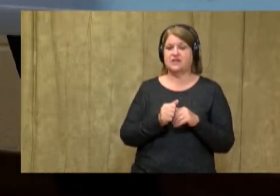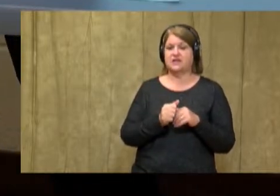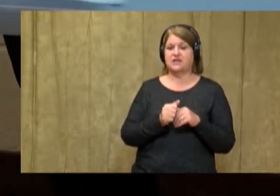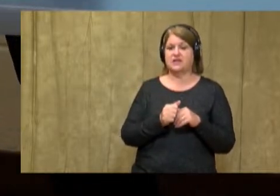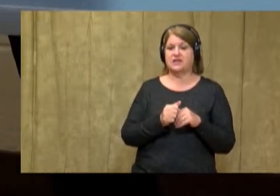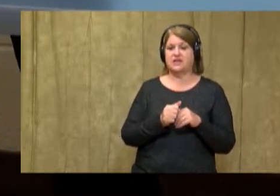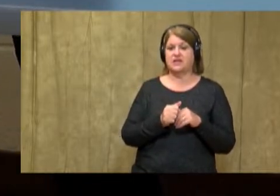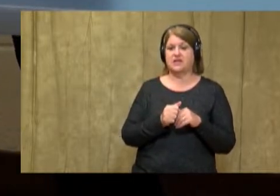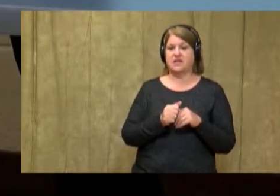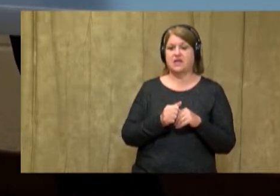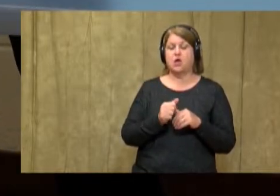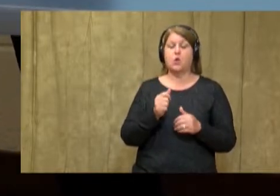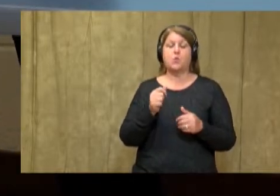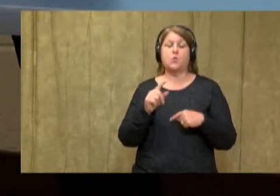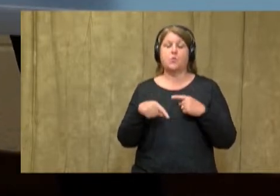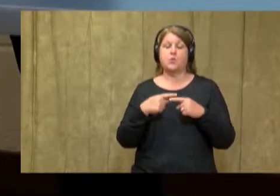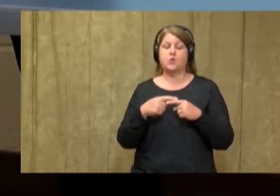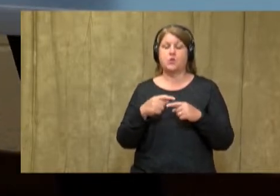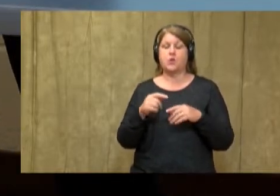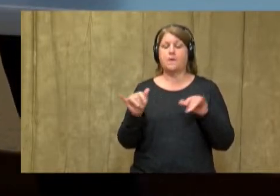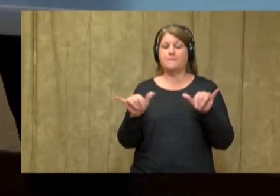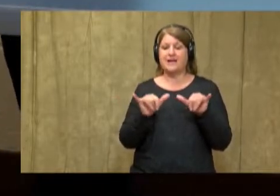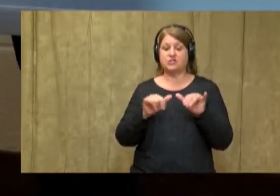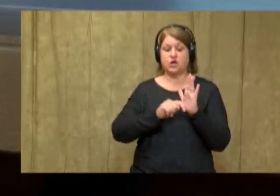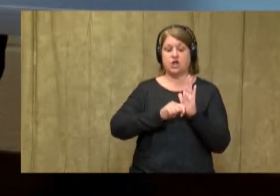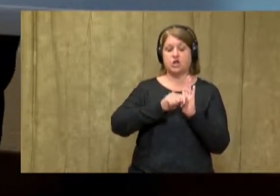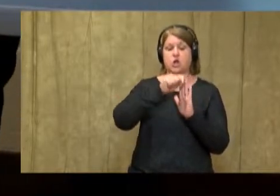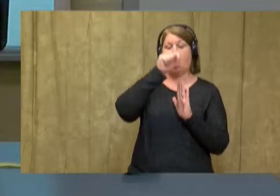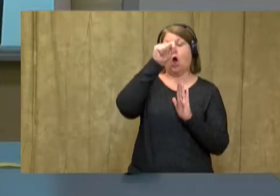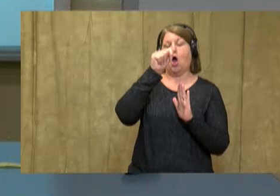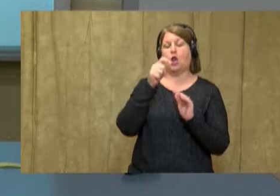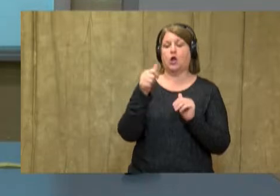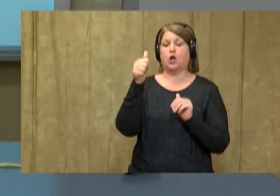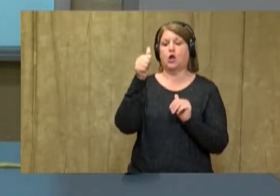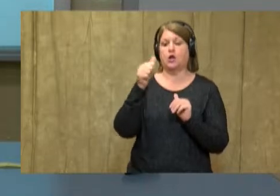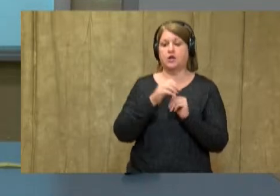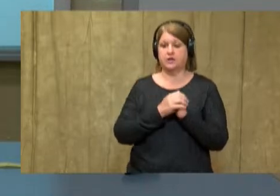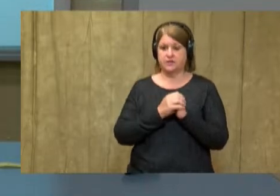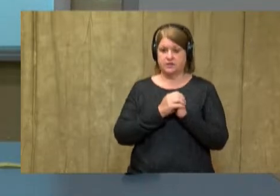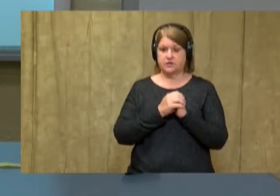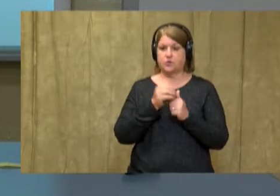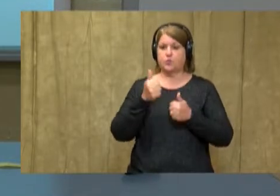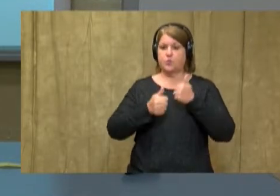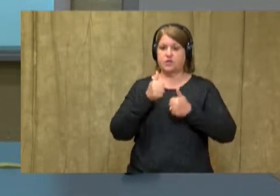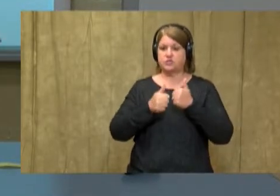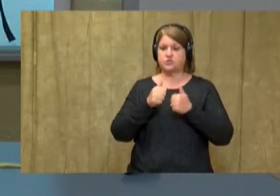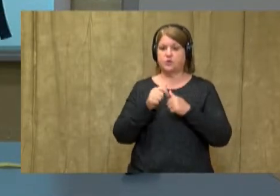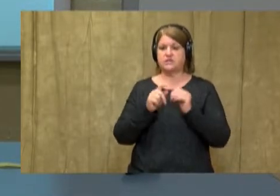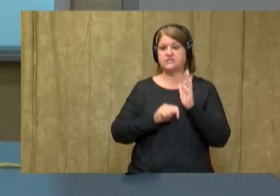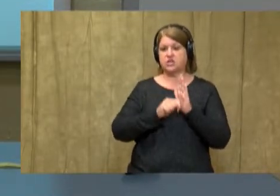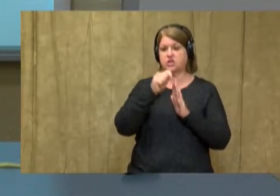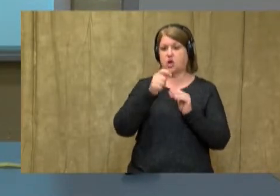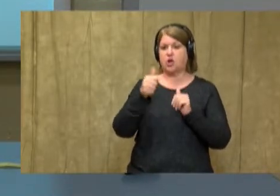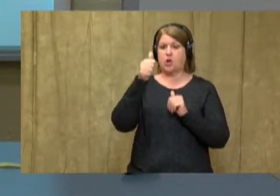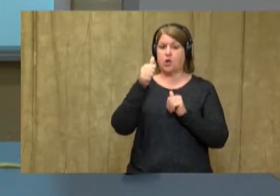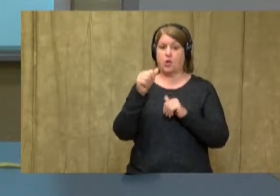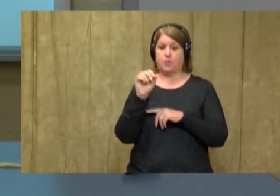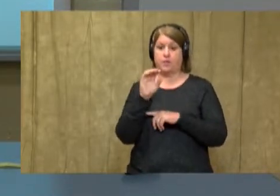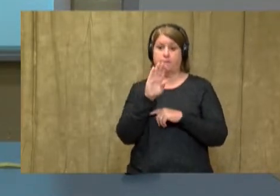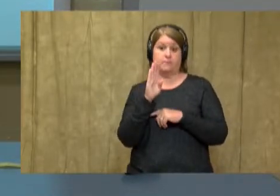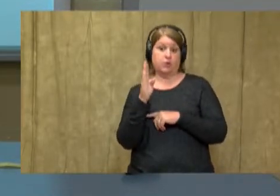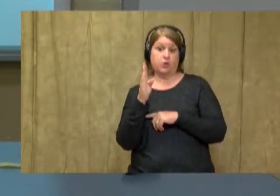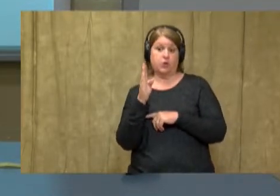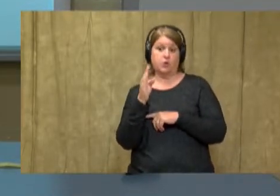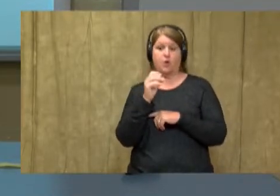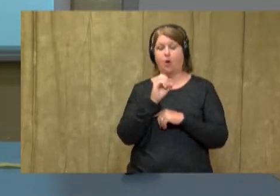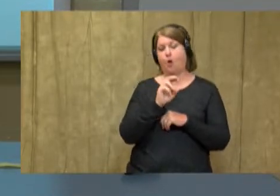need to measure it this way. Which one would be taller? The blue ribbon